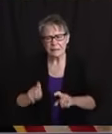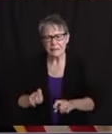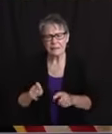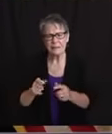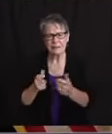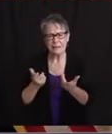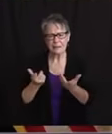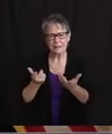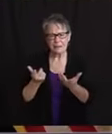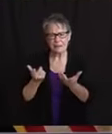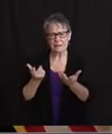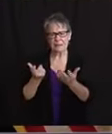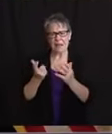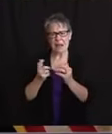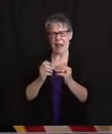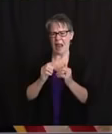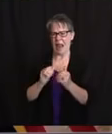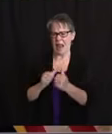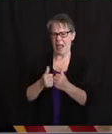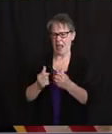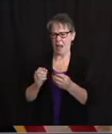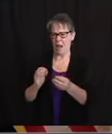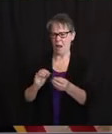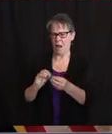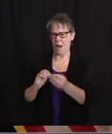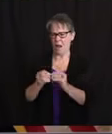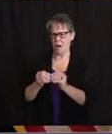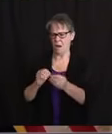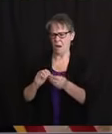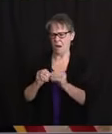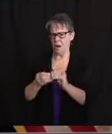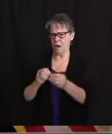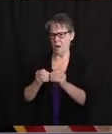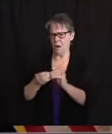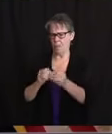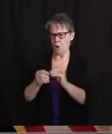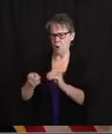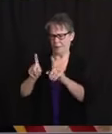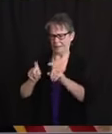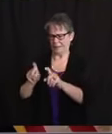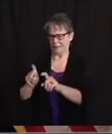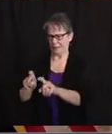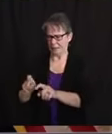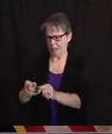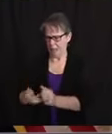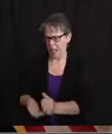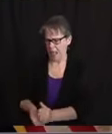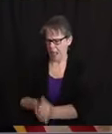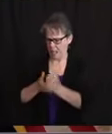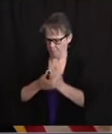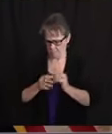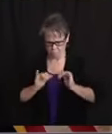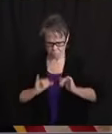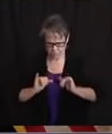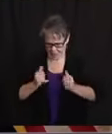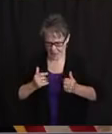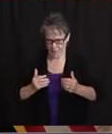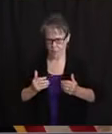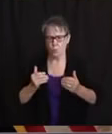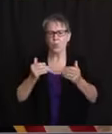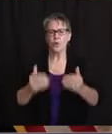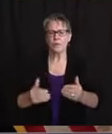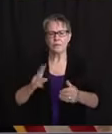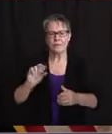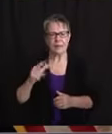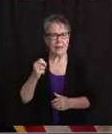into stage 2? You know, specifically what you're going to look at, how it's going to be digested, and then what that's going to